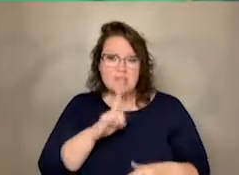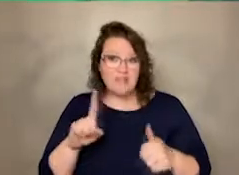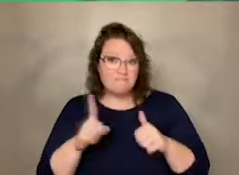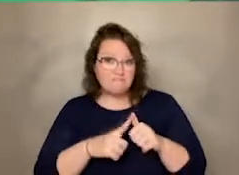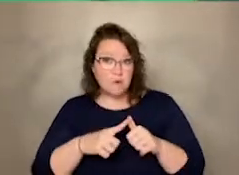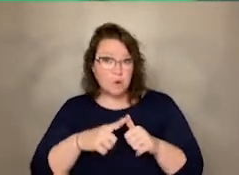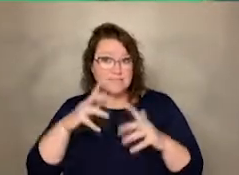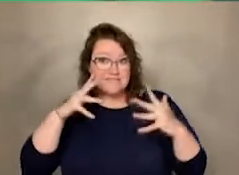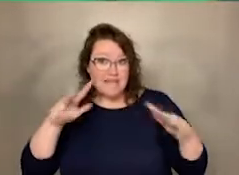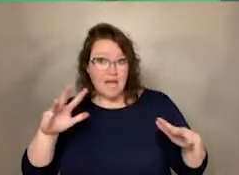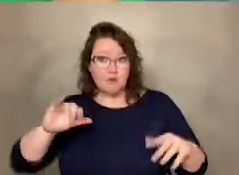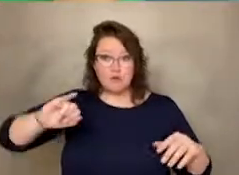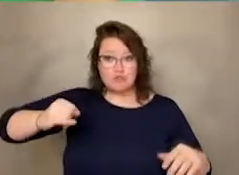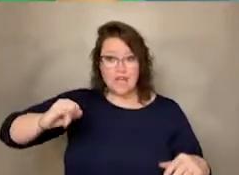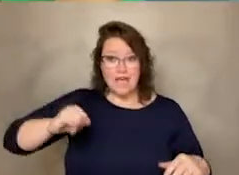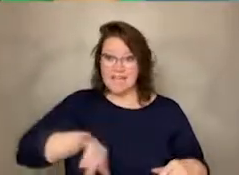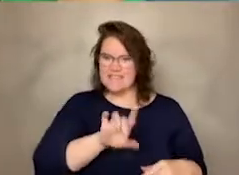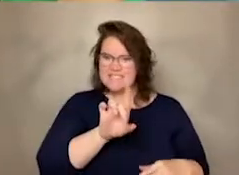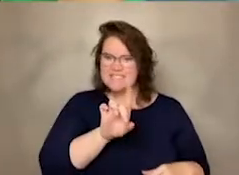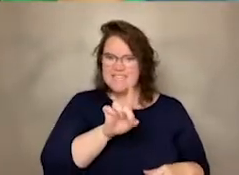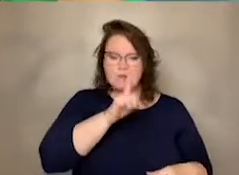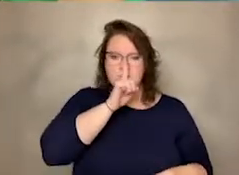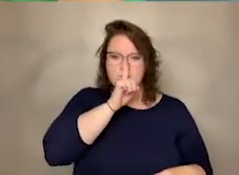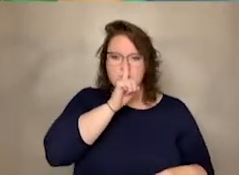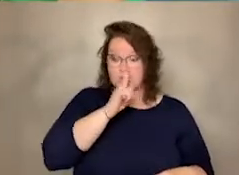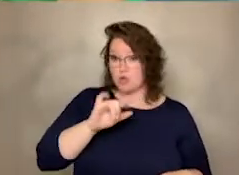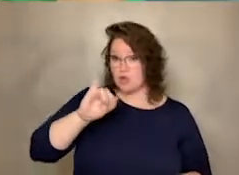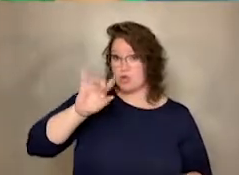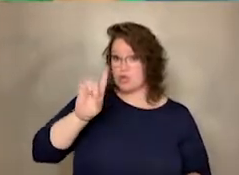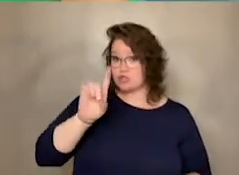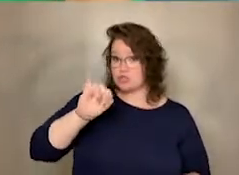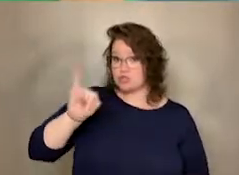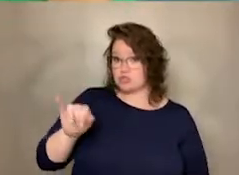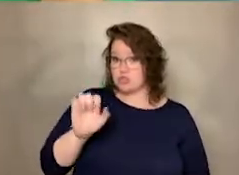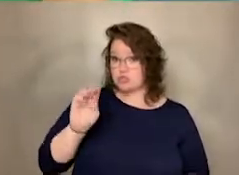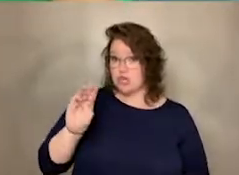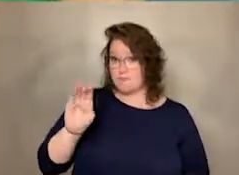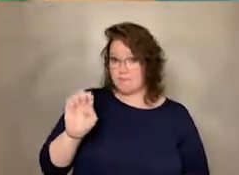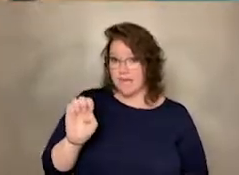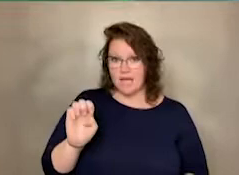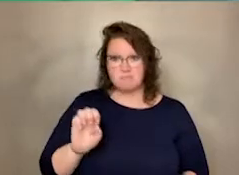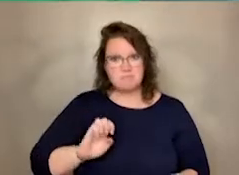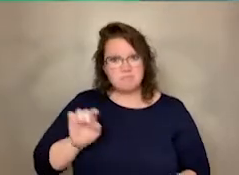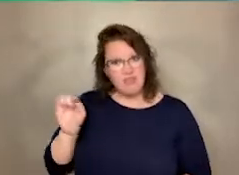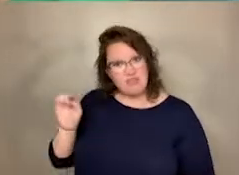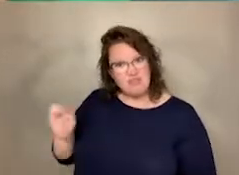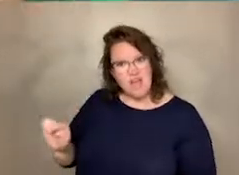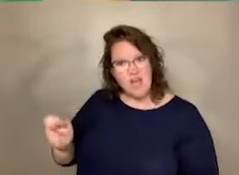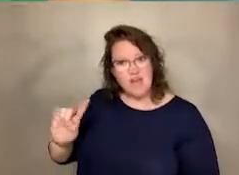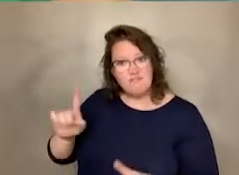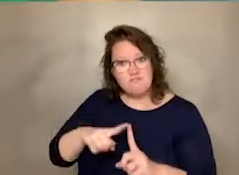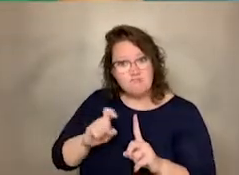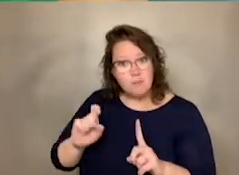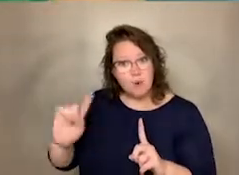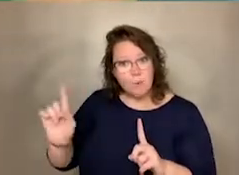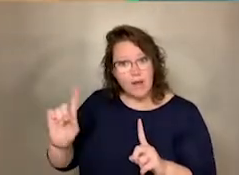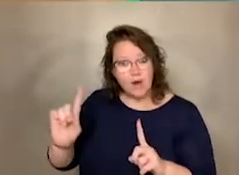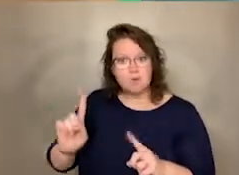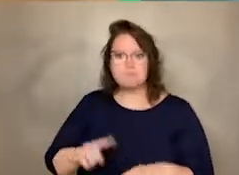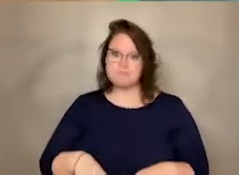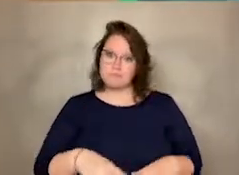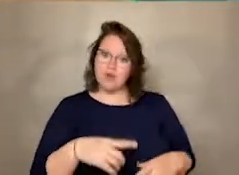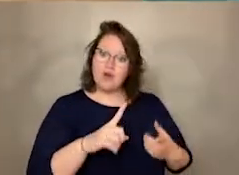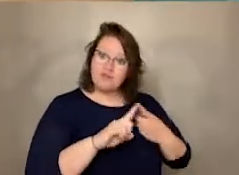is silent. Djembe. Now, djembe, where did you get this from? I actually had a friend get this for me for my